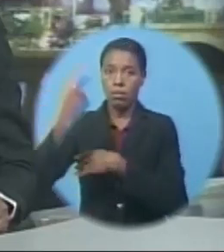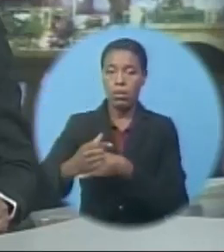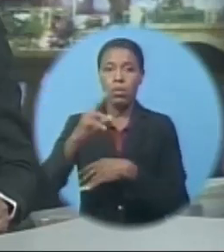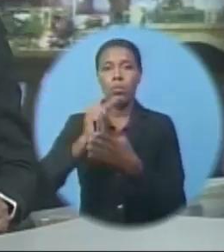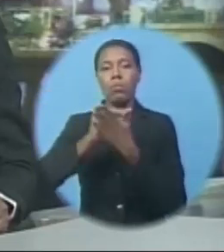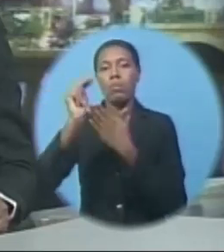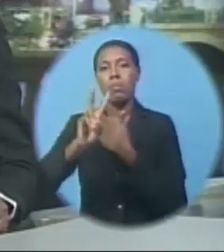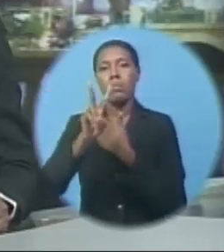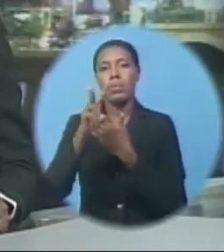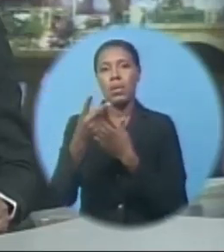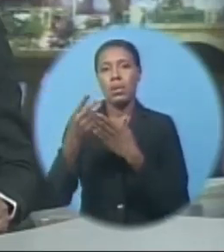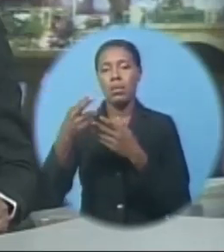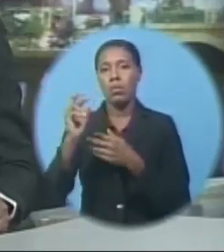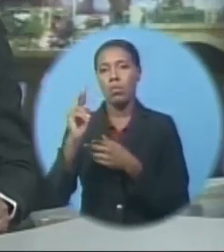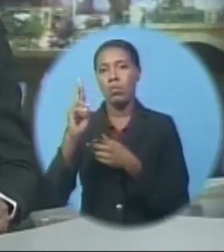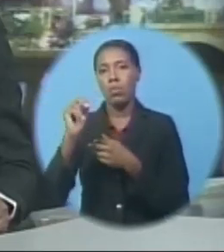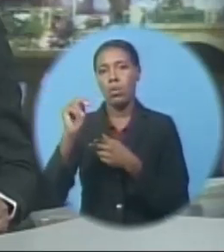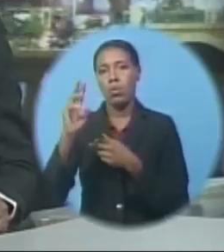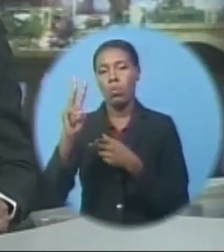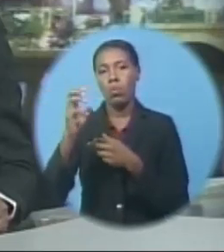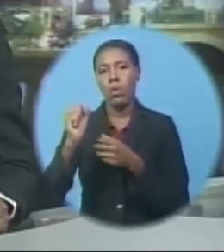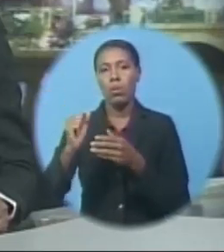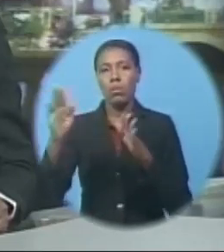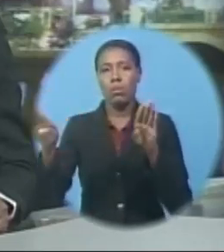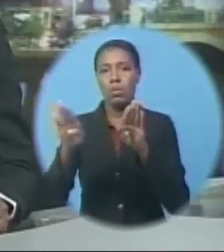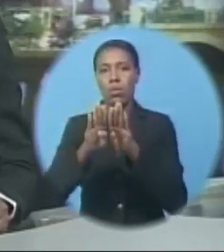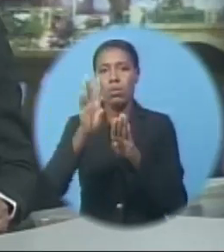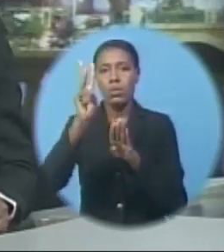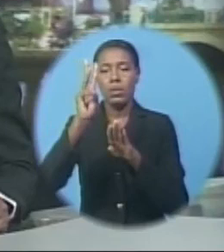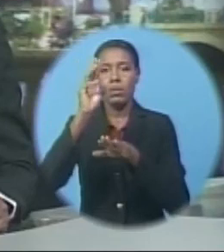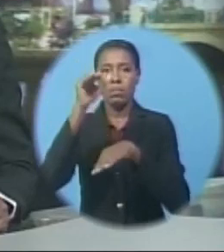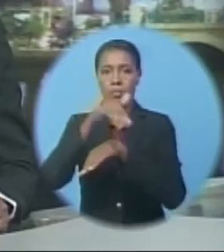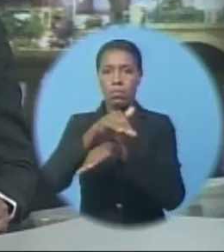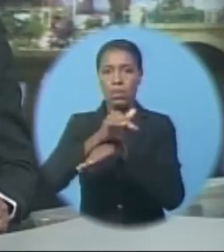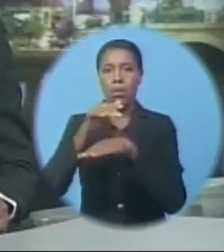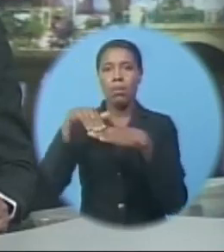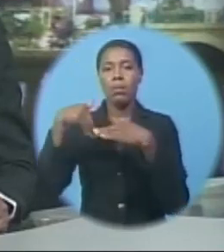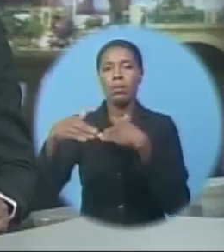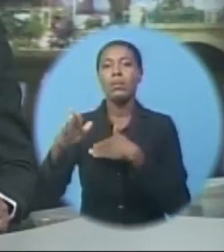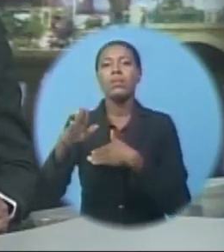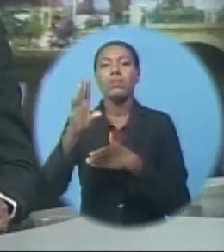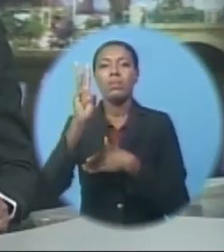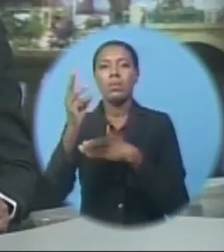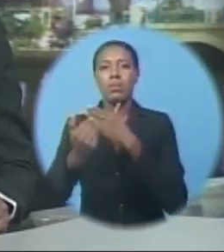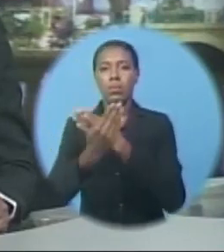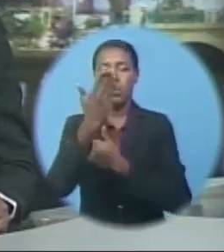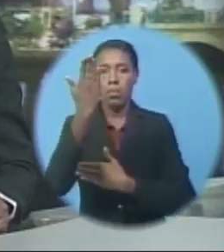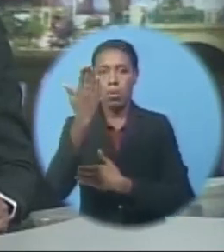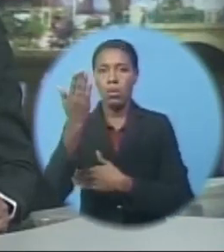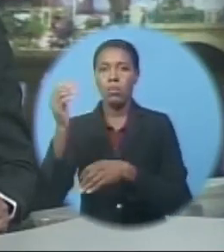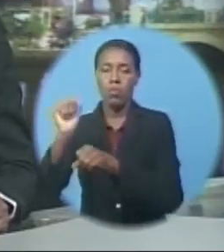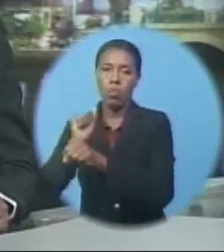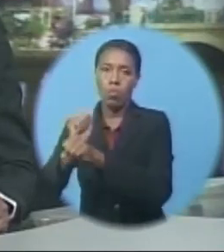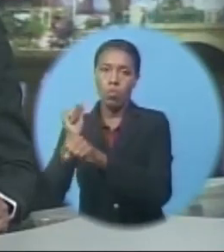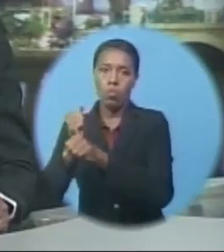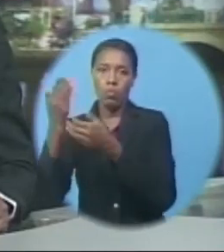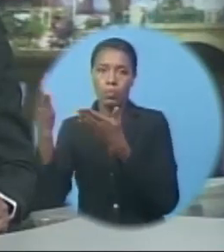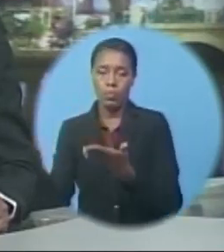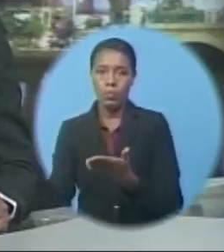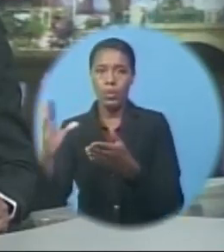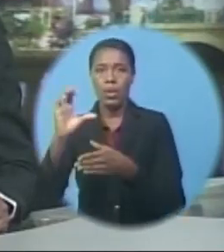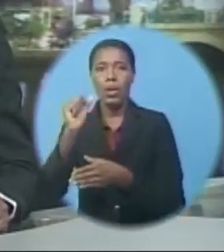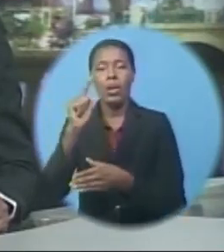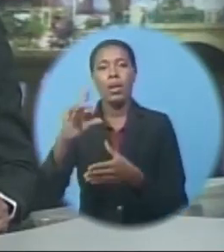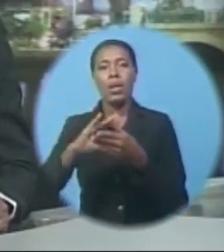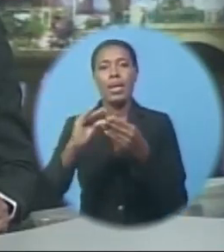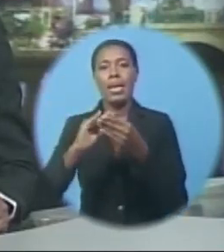at the main airport will be closed from 6 p.m. to 6 a.m. to facilitate work being done on the runway. CAL says it will operate small